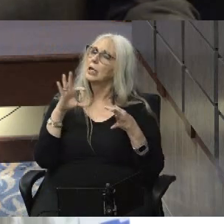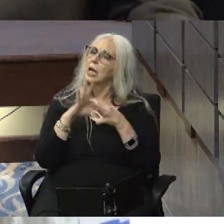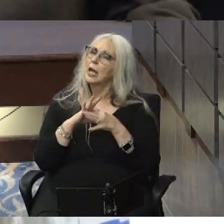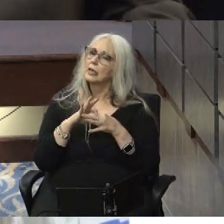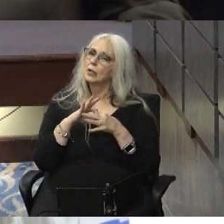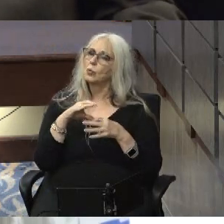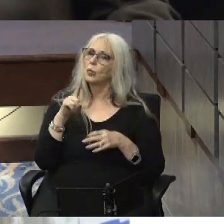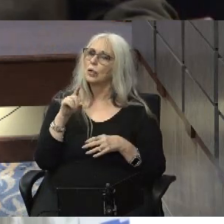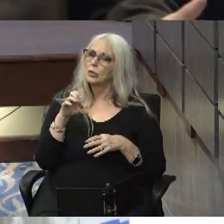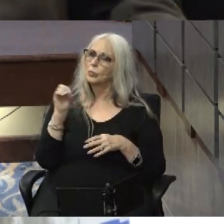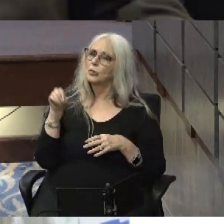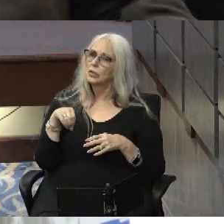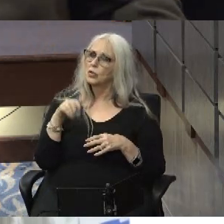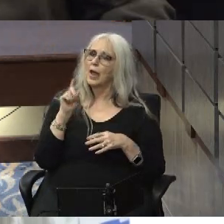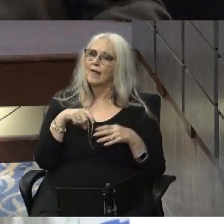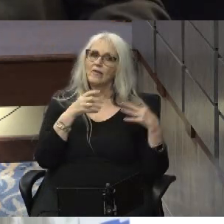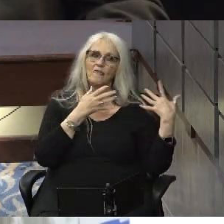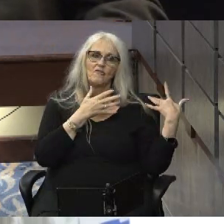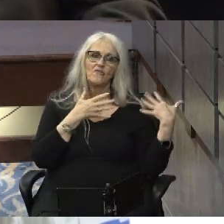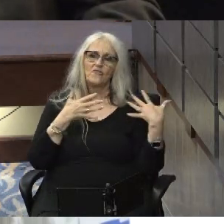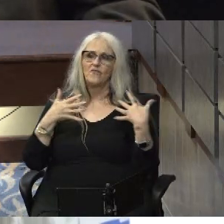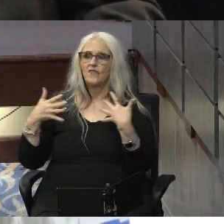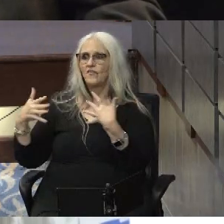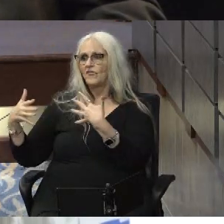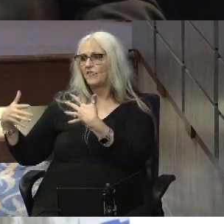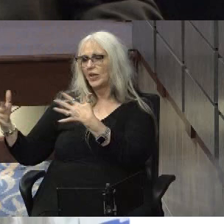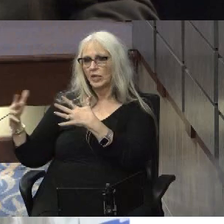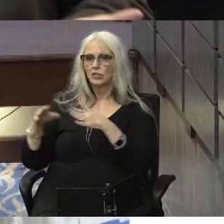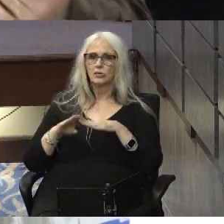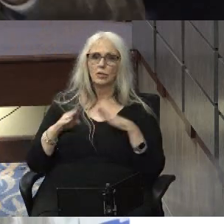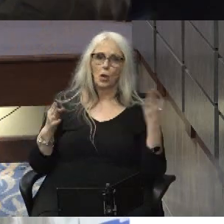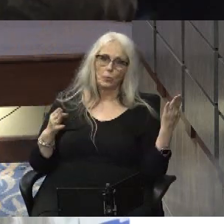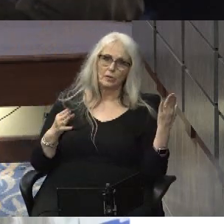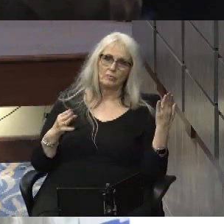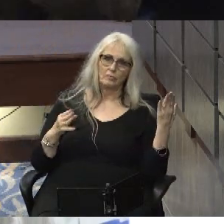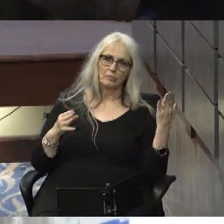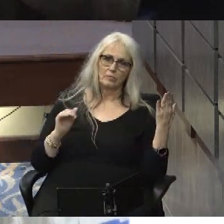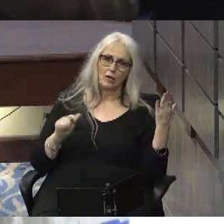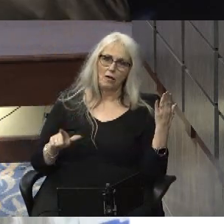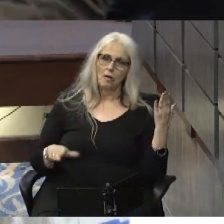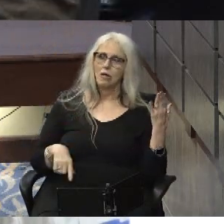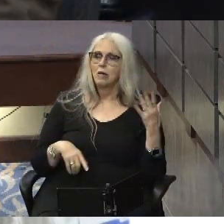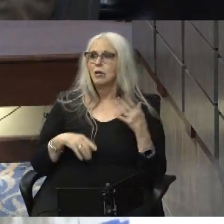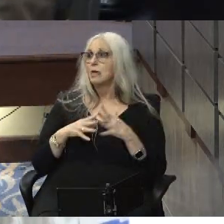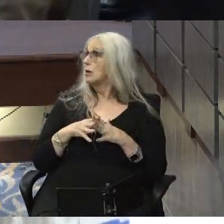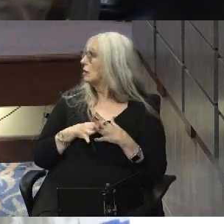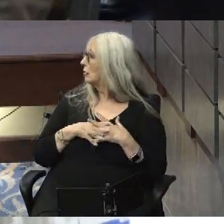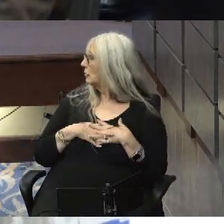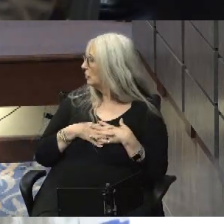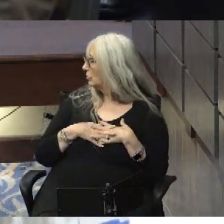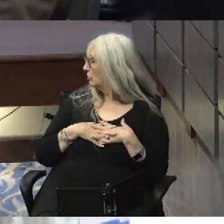you know, you'd have to finish the whole thing to create that vision of Can you connection. scoot your but- mic up a little bit? Sorry.